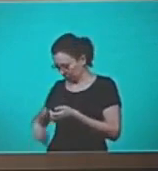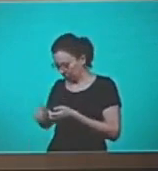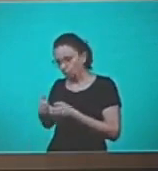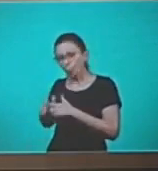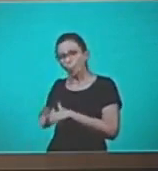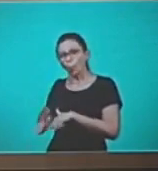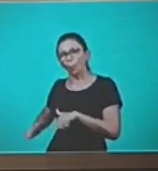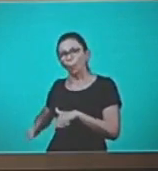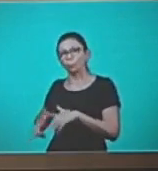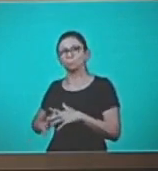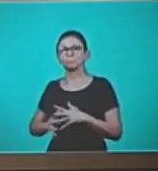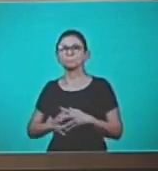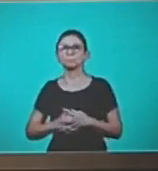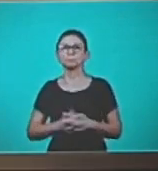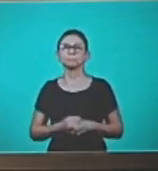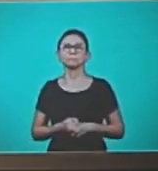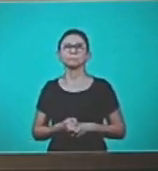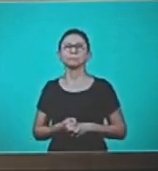answer?